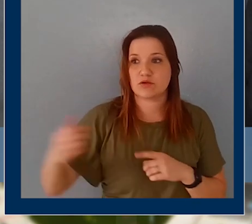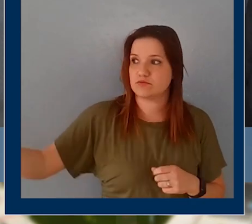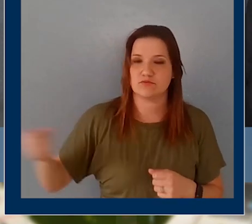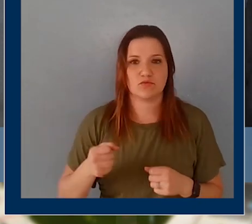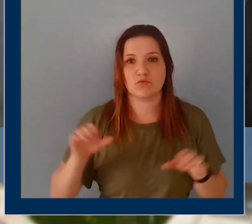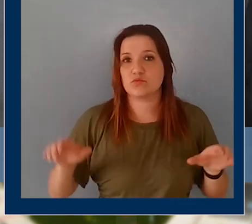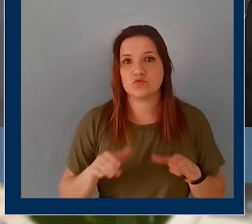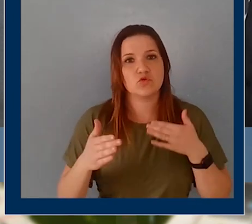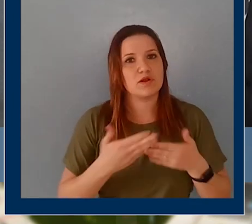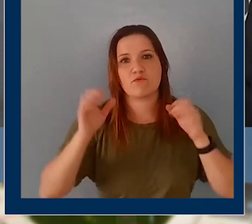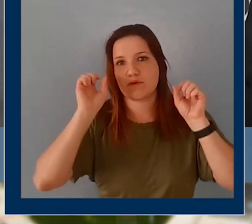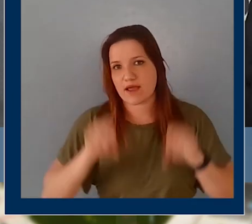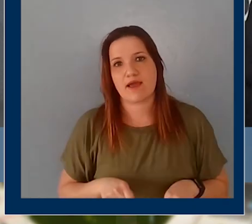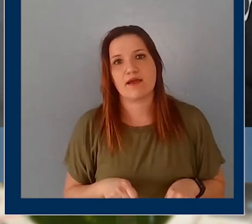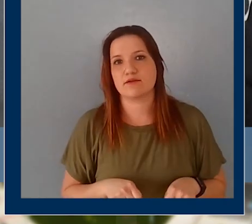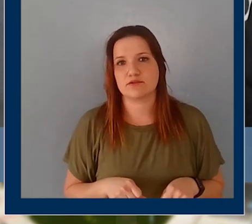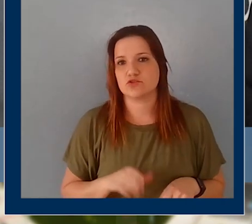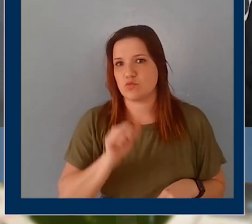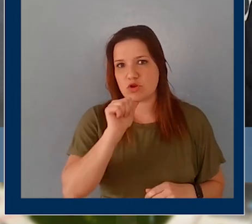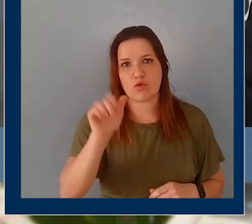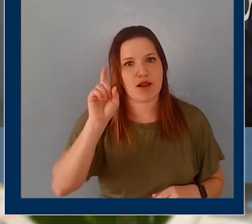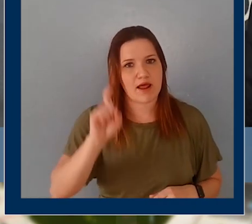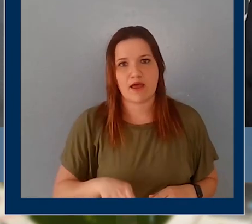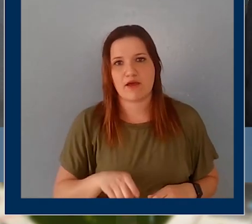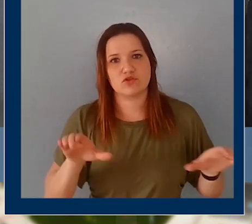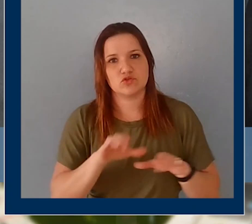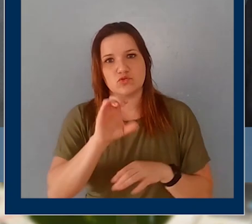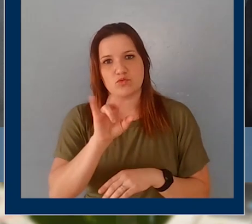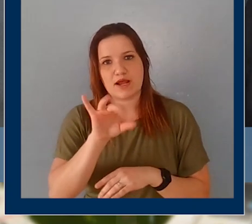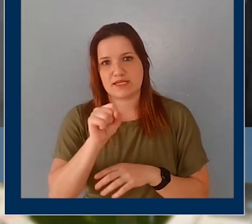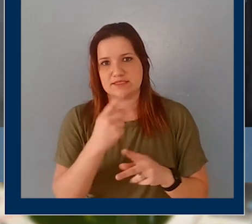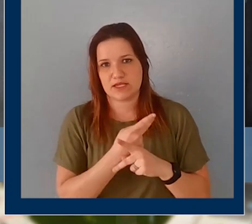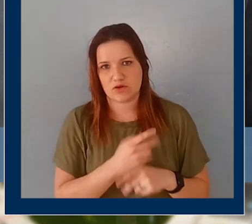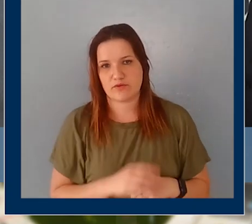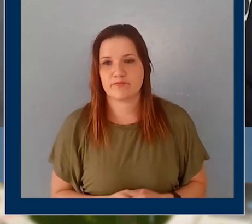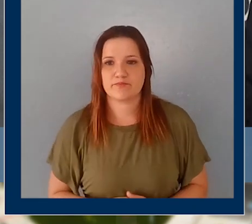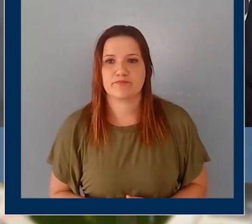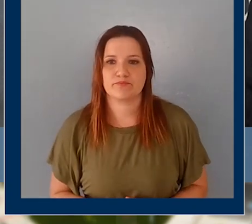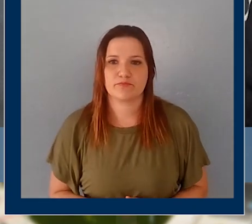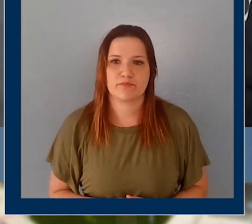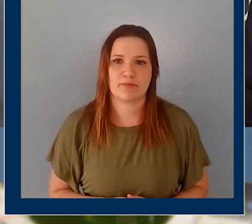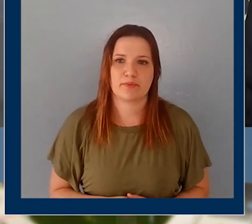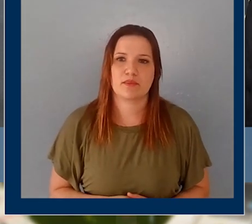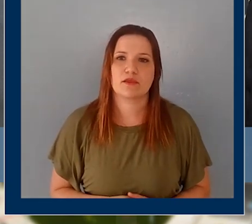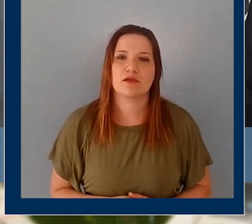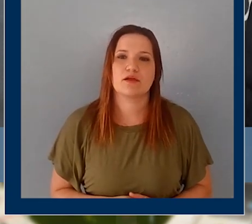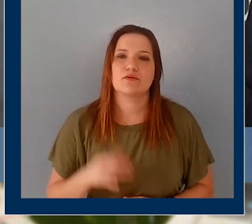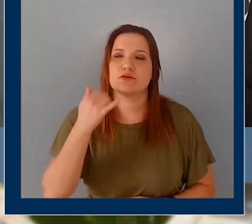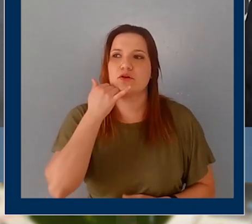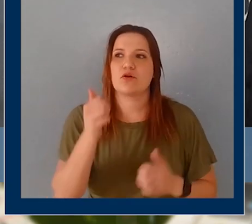makes that decision, because conditions can vary significantly up and down the state. We might be in a